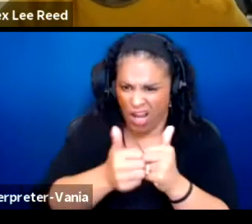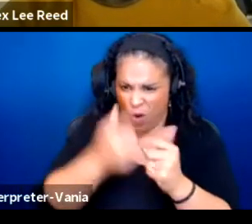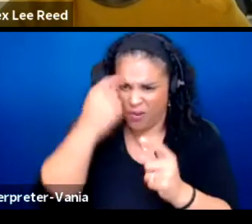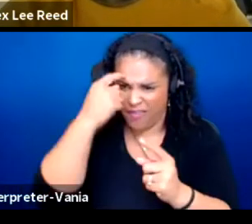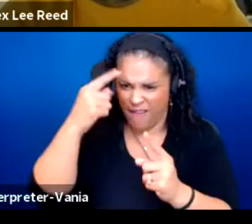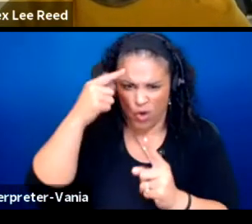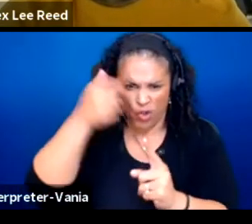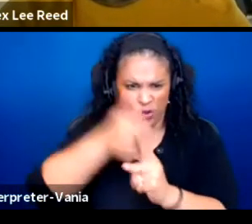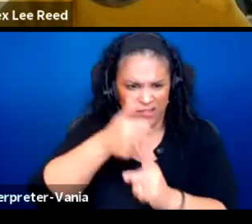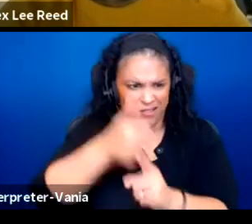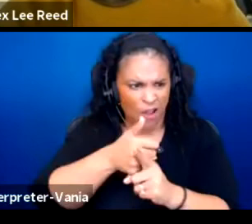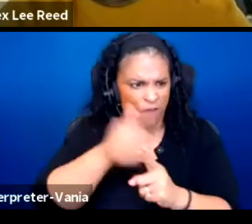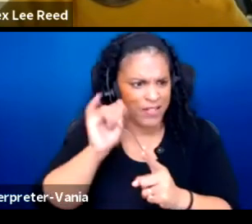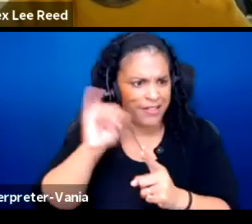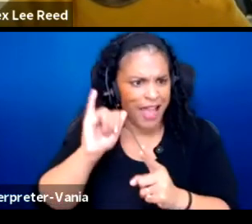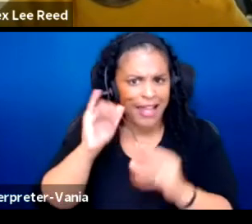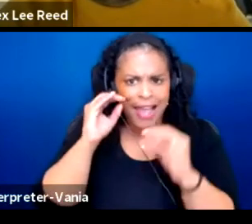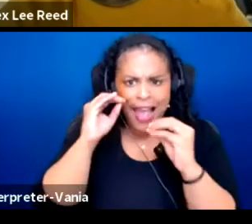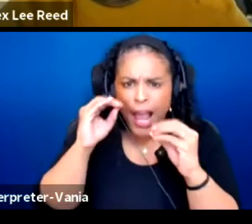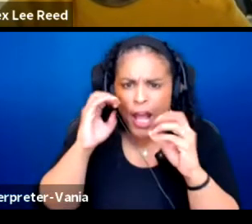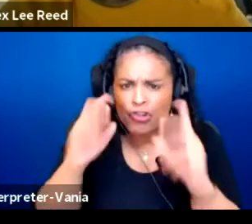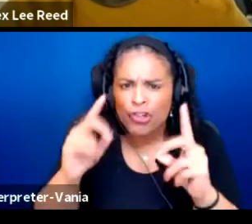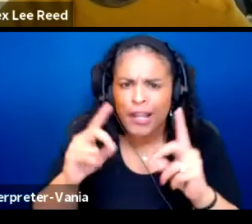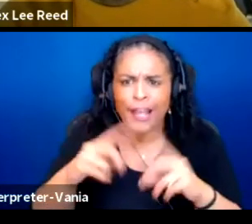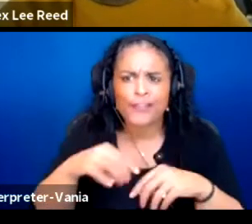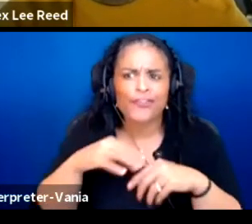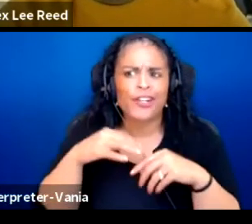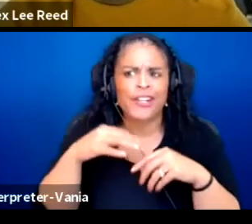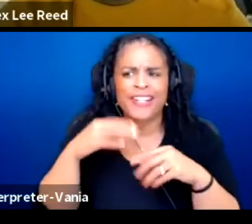is a kind of education and being, you know, kind of